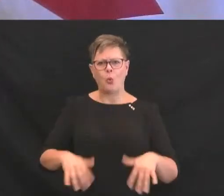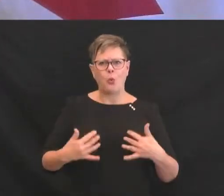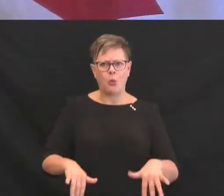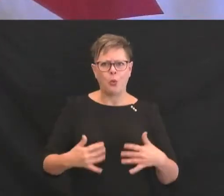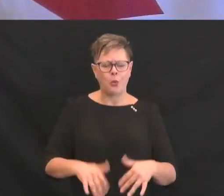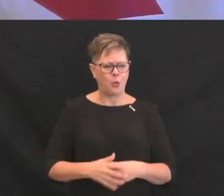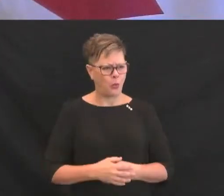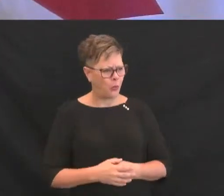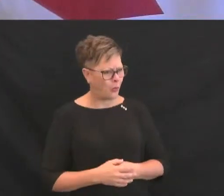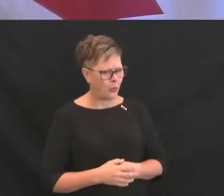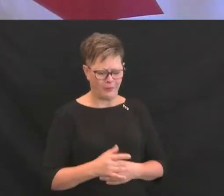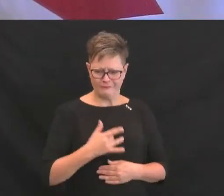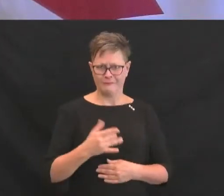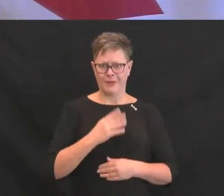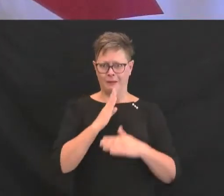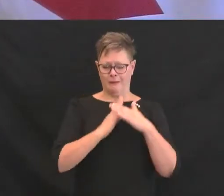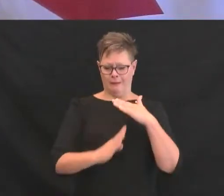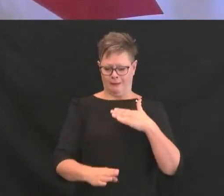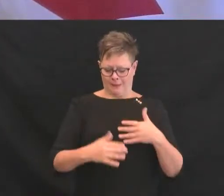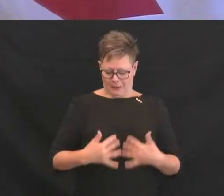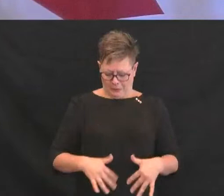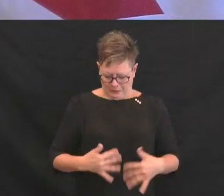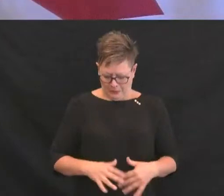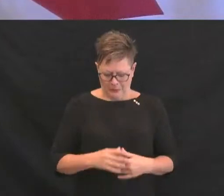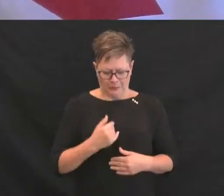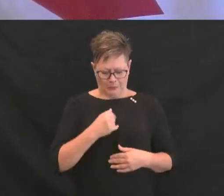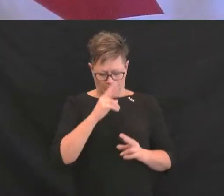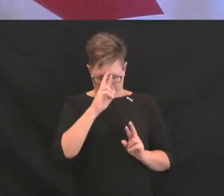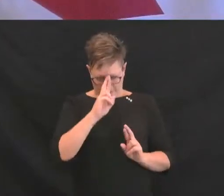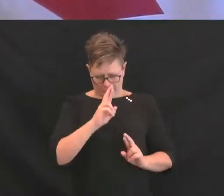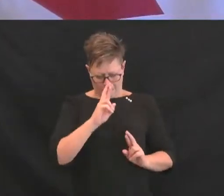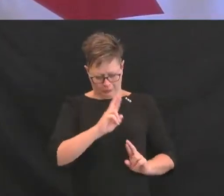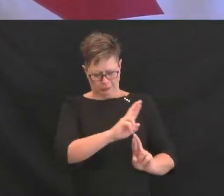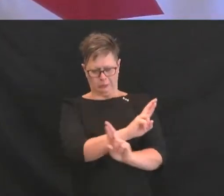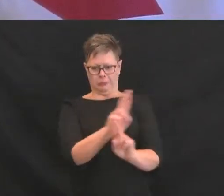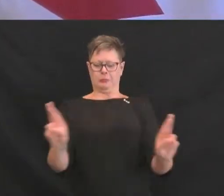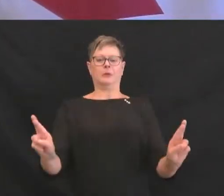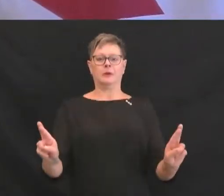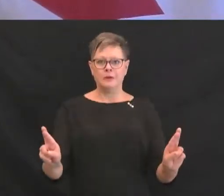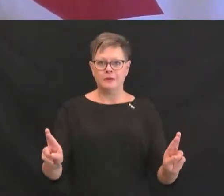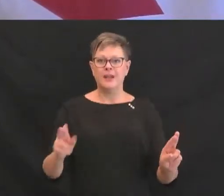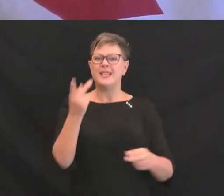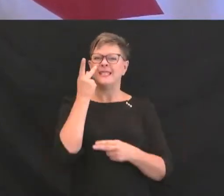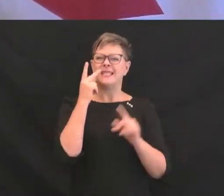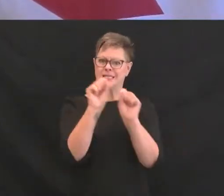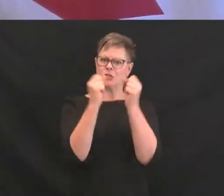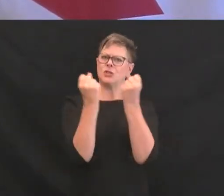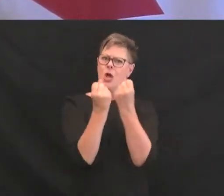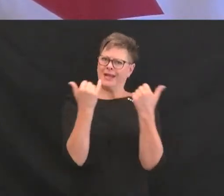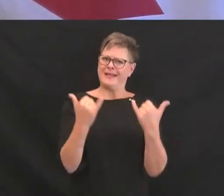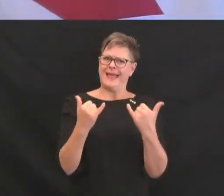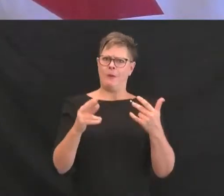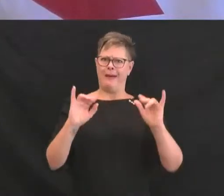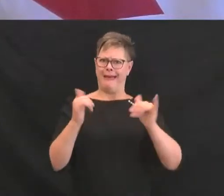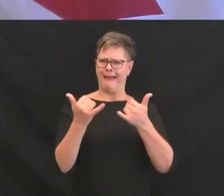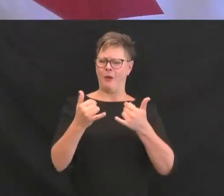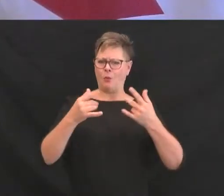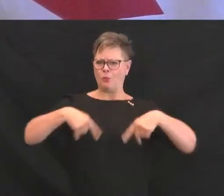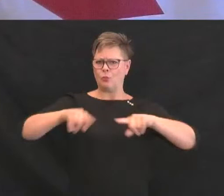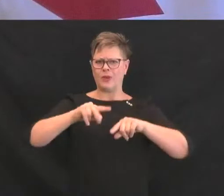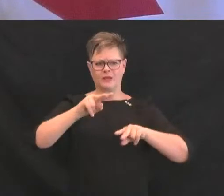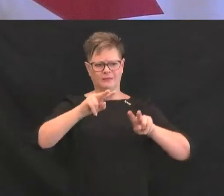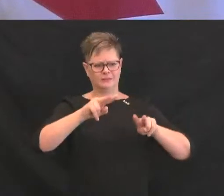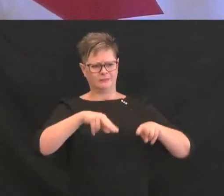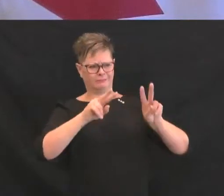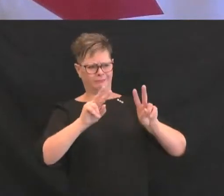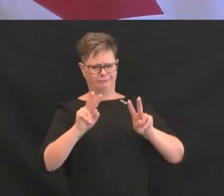be in such prestigious company. I think when you are looking at how societies are judged, one